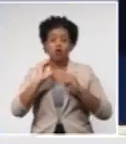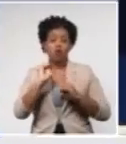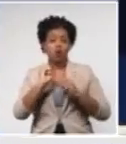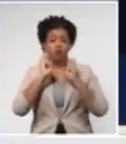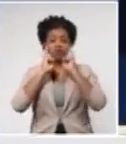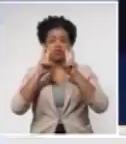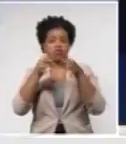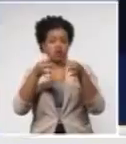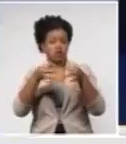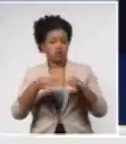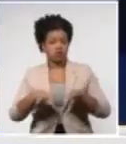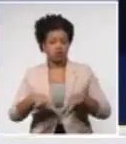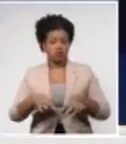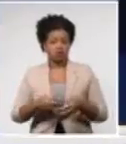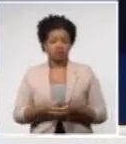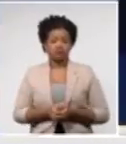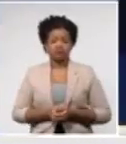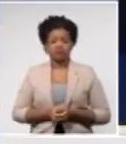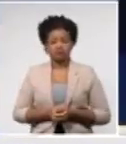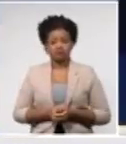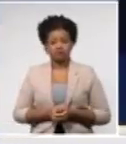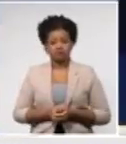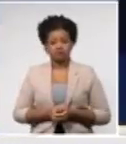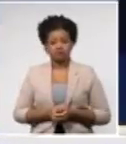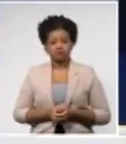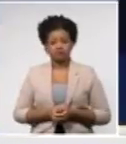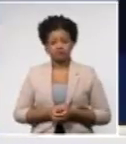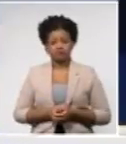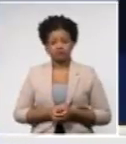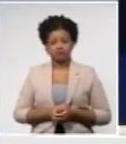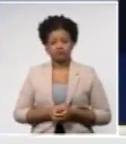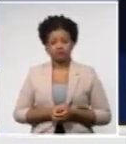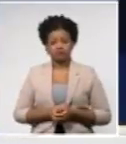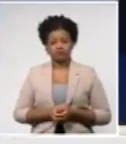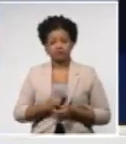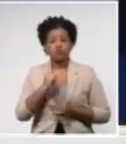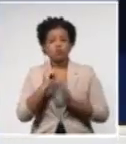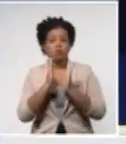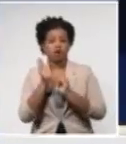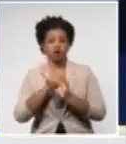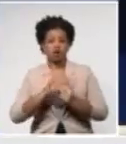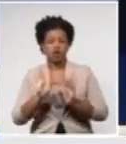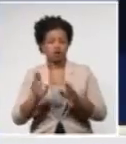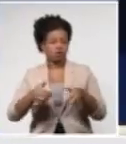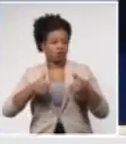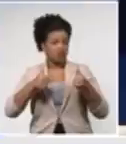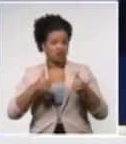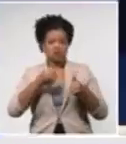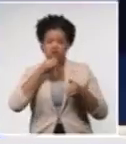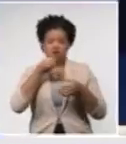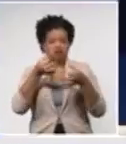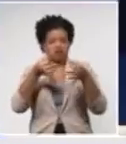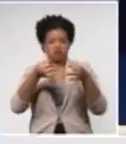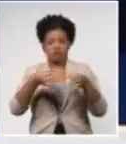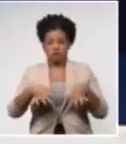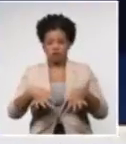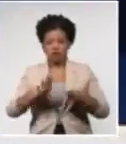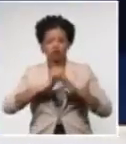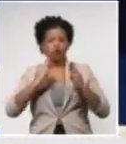or epidemiologically recovered, and the latter is when the patient has